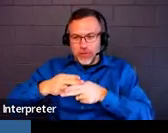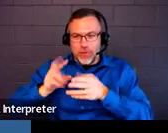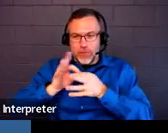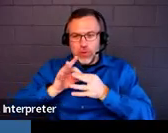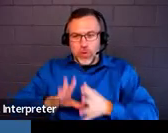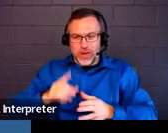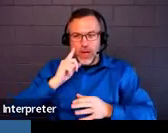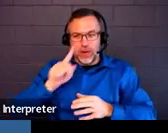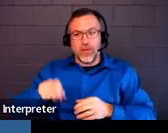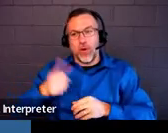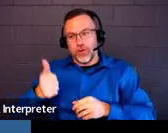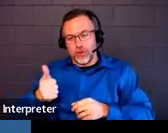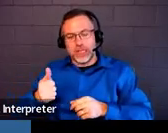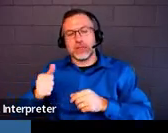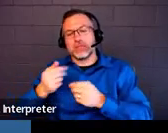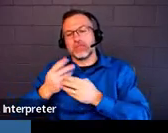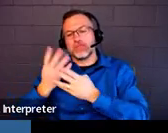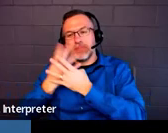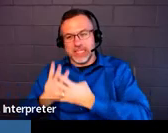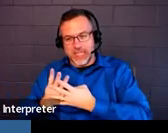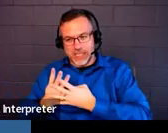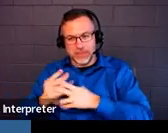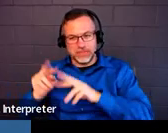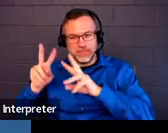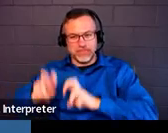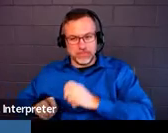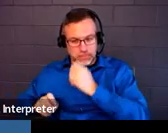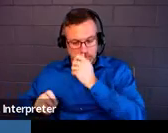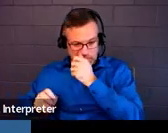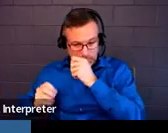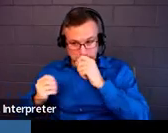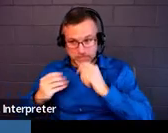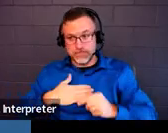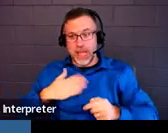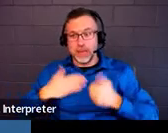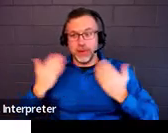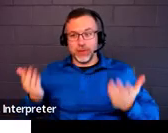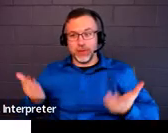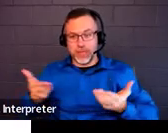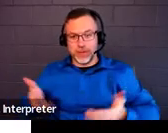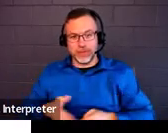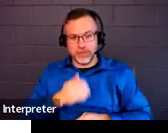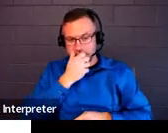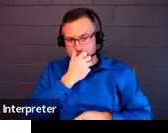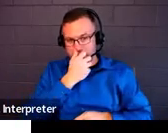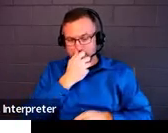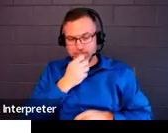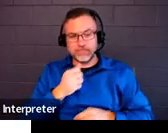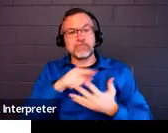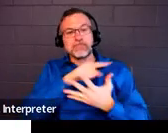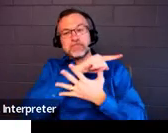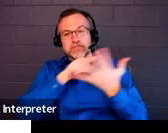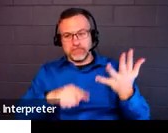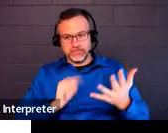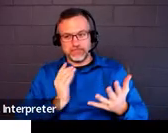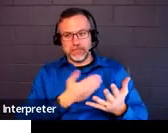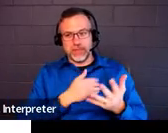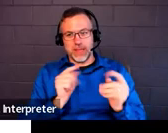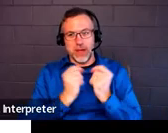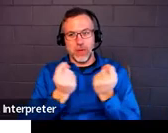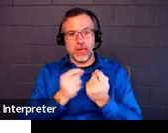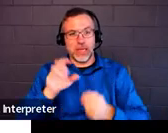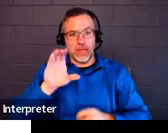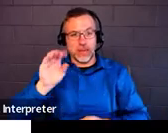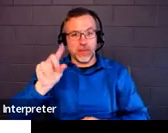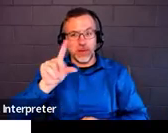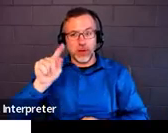So it's nice to be here. Thank you. All right, and here is the rest of the team. Colette, can you come on